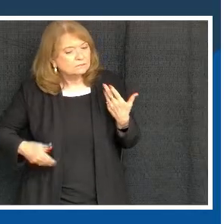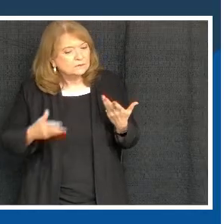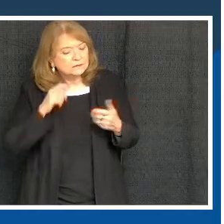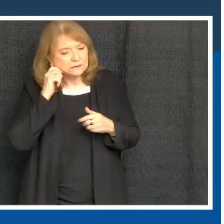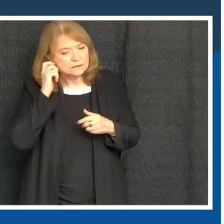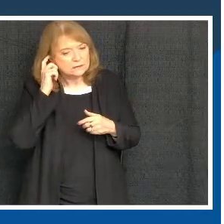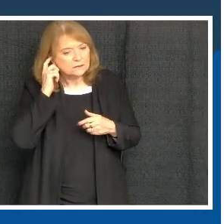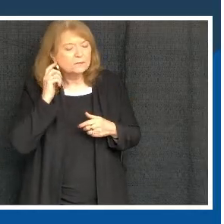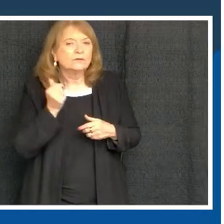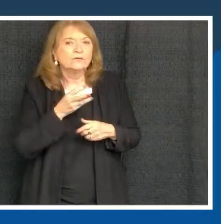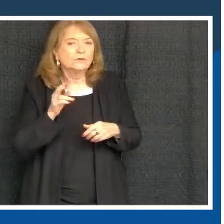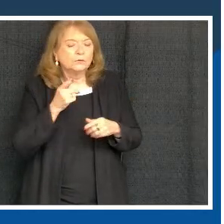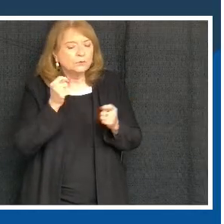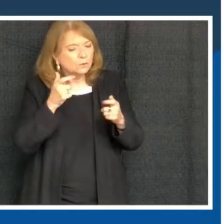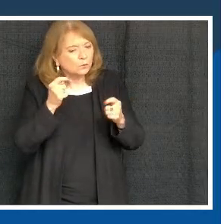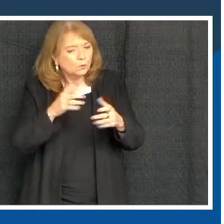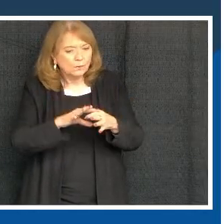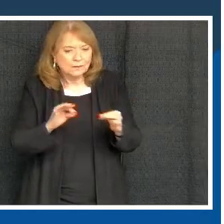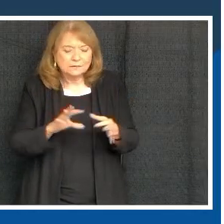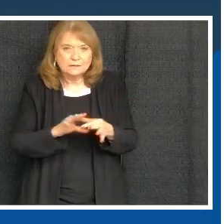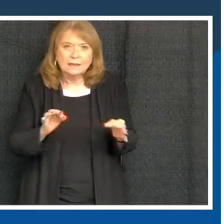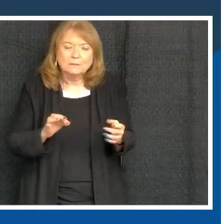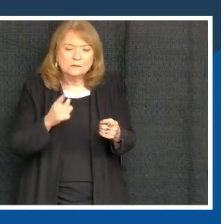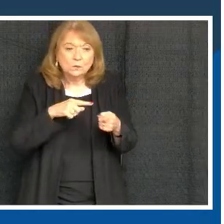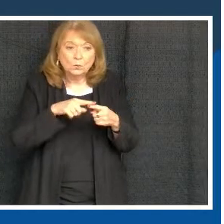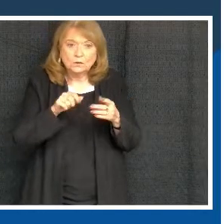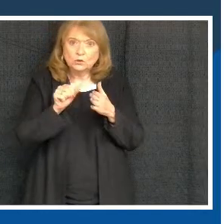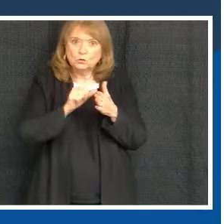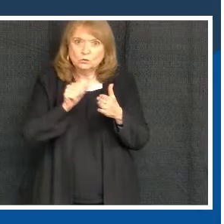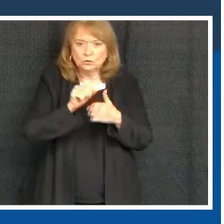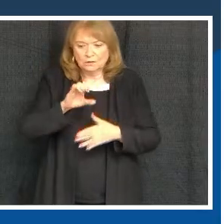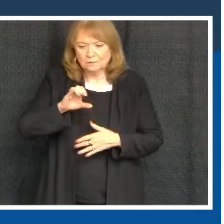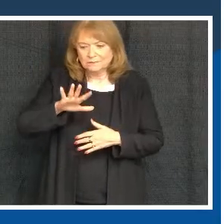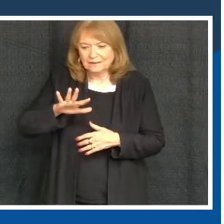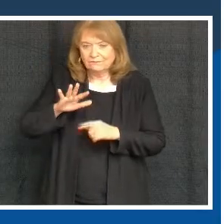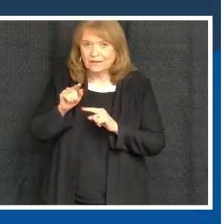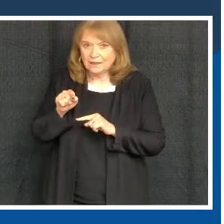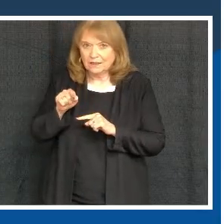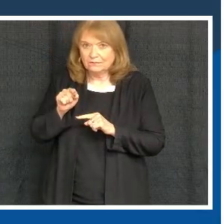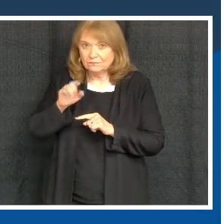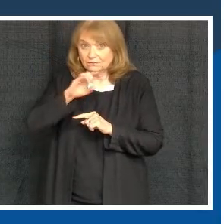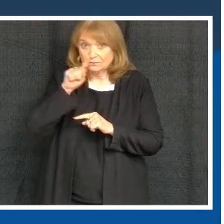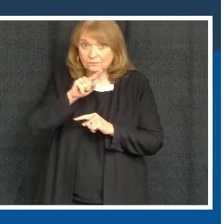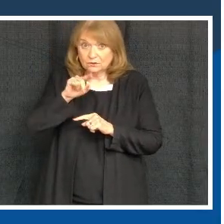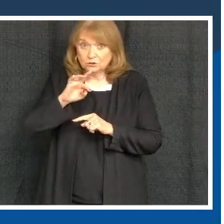quick statements real quick. Yeah, when you look up C5,